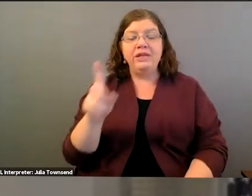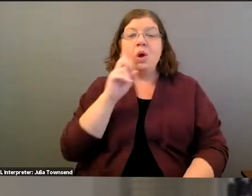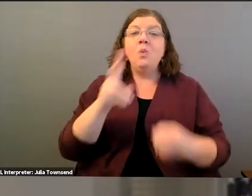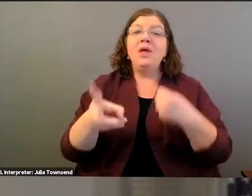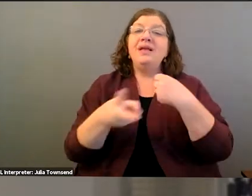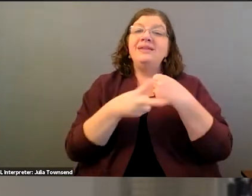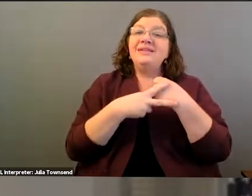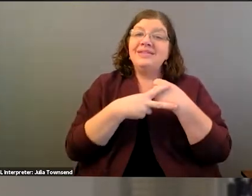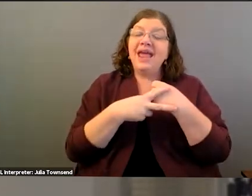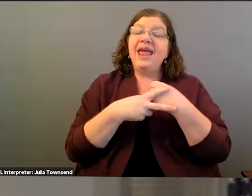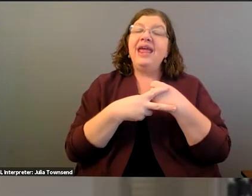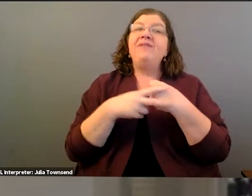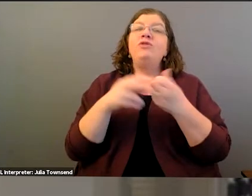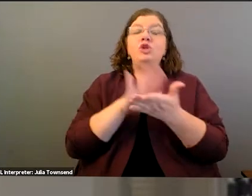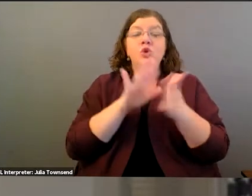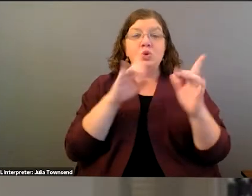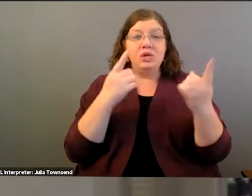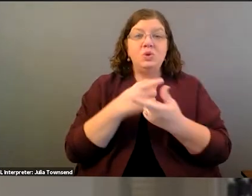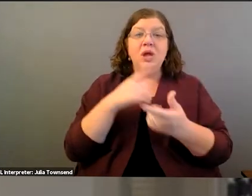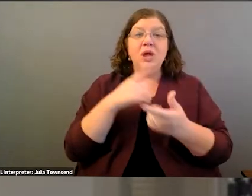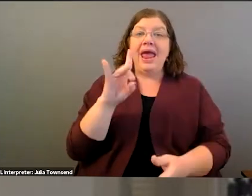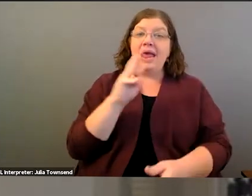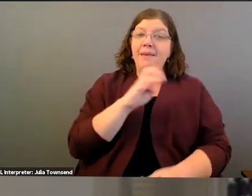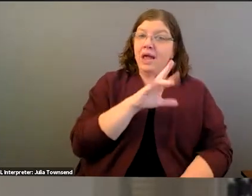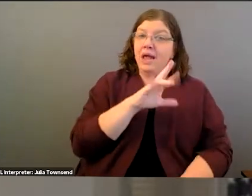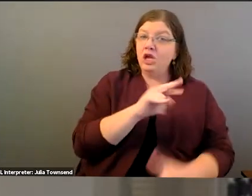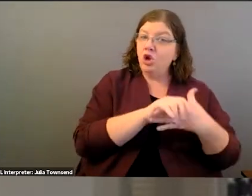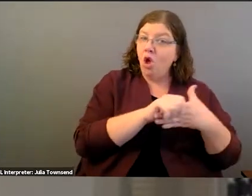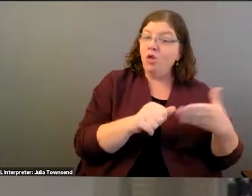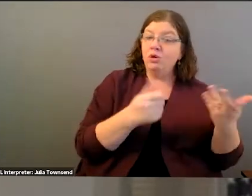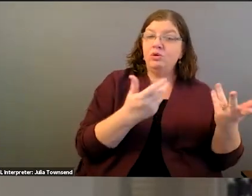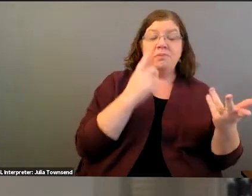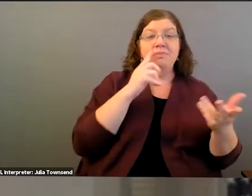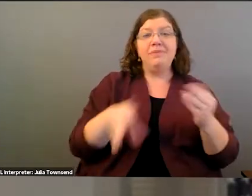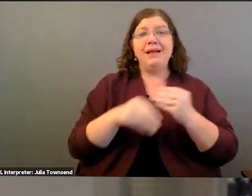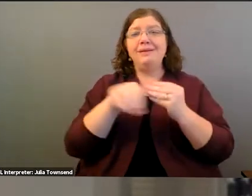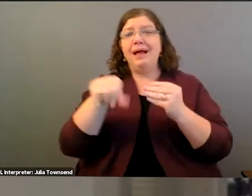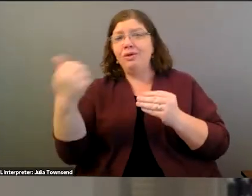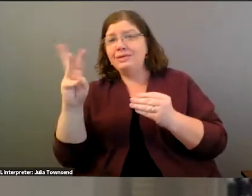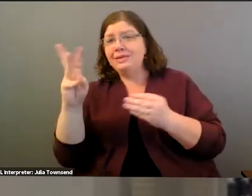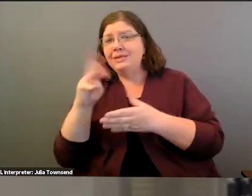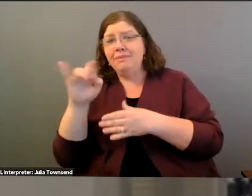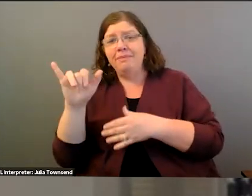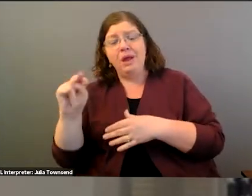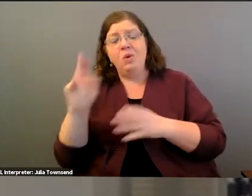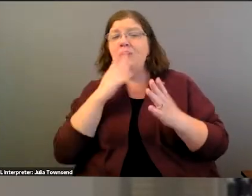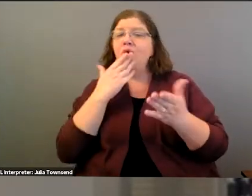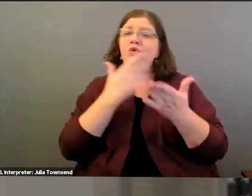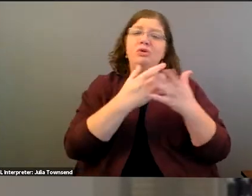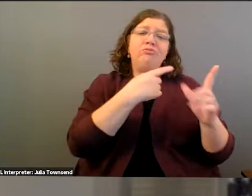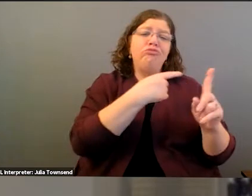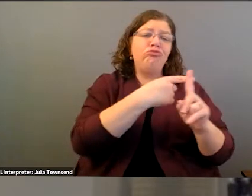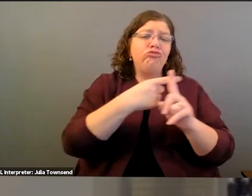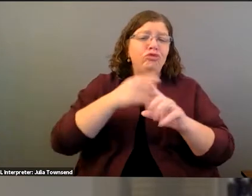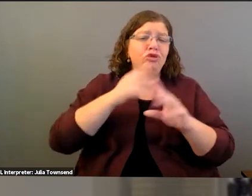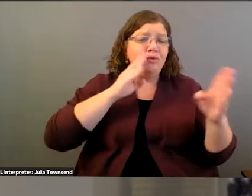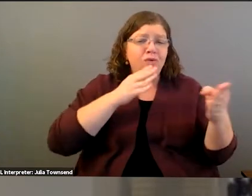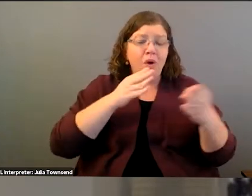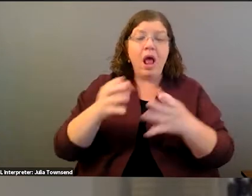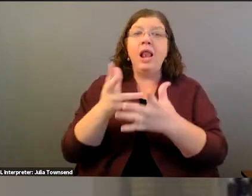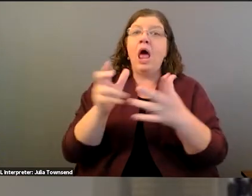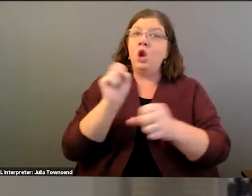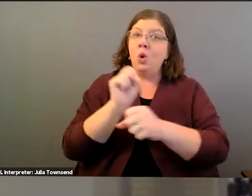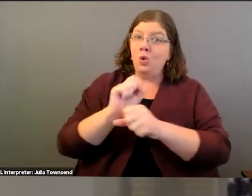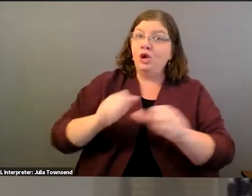hard costs and another $6 million. So a lot of good things to focus on, a lot of work we have to make up for, and a lack